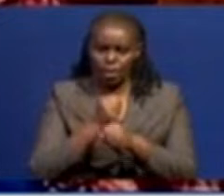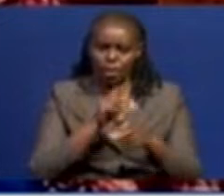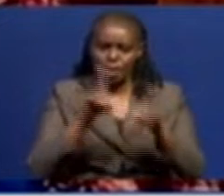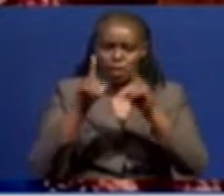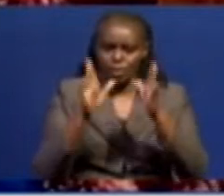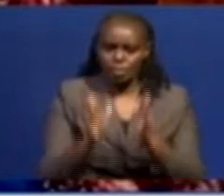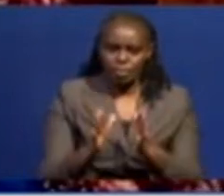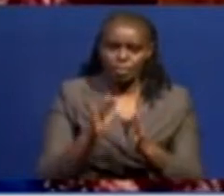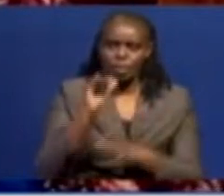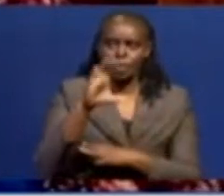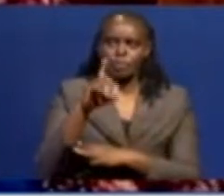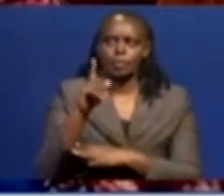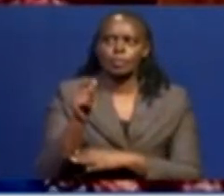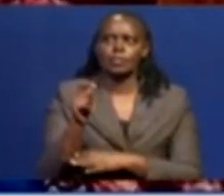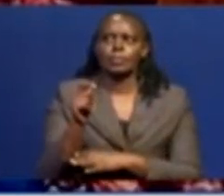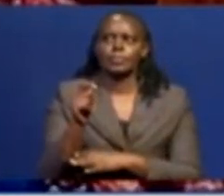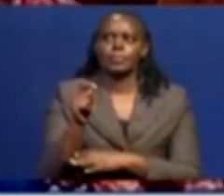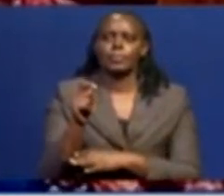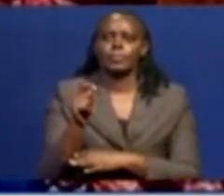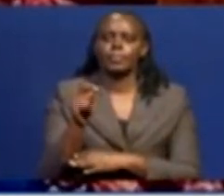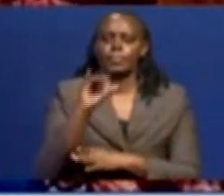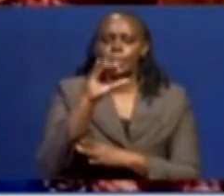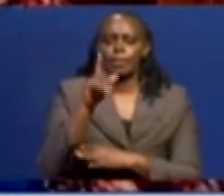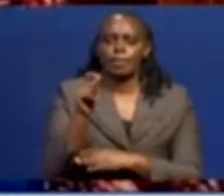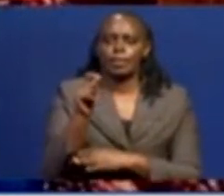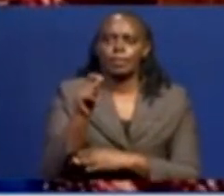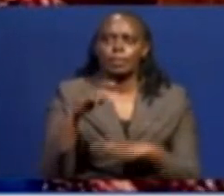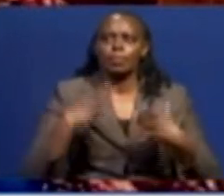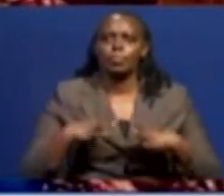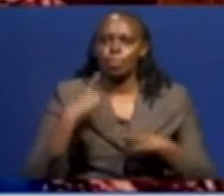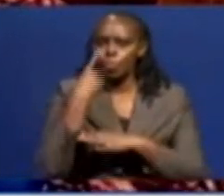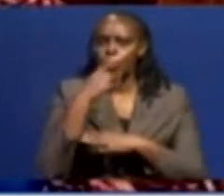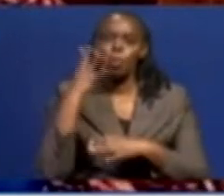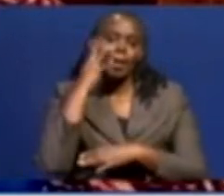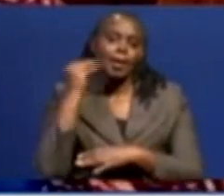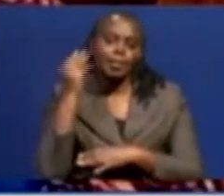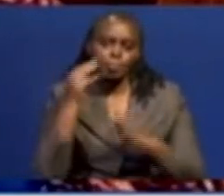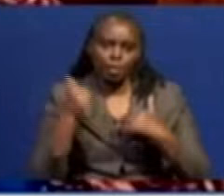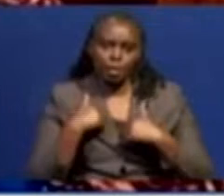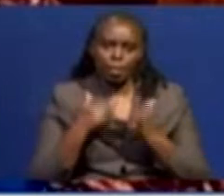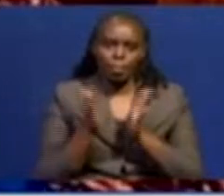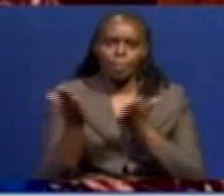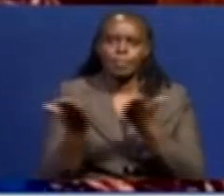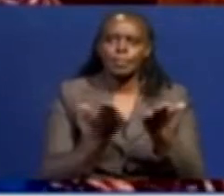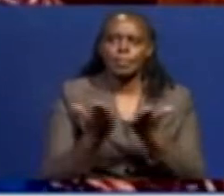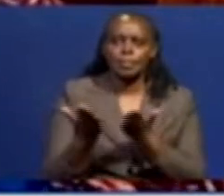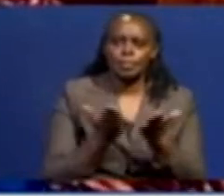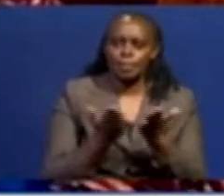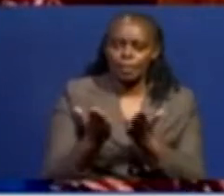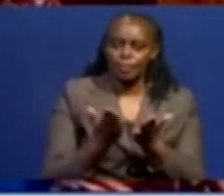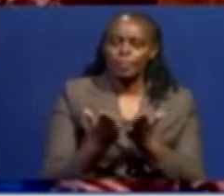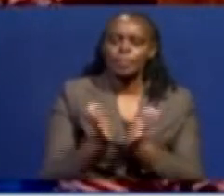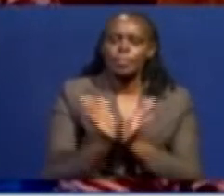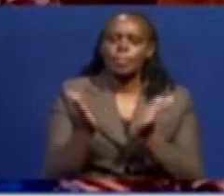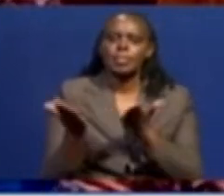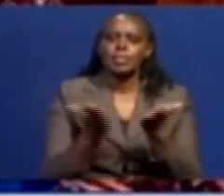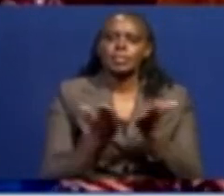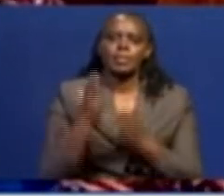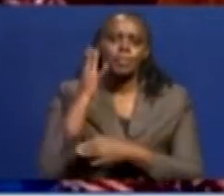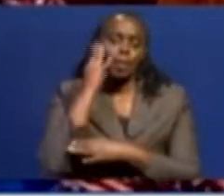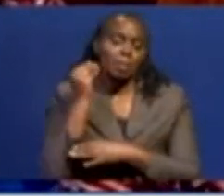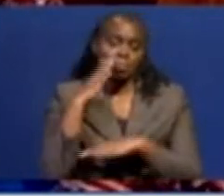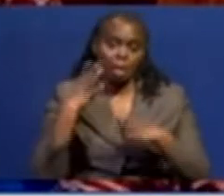to act as the director ICT. For those who have experience in public service,